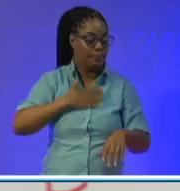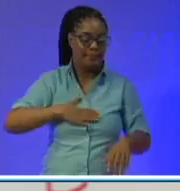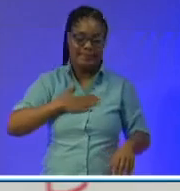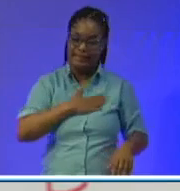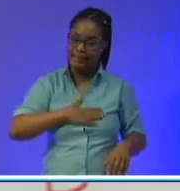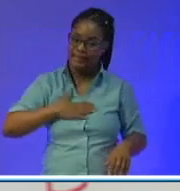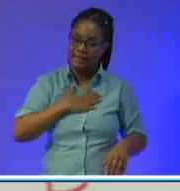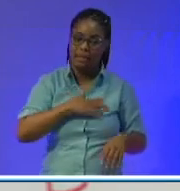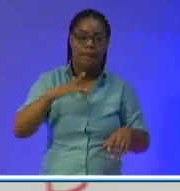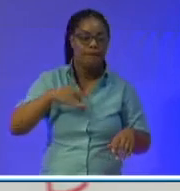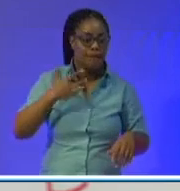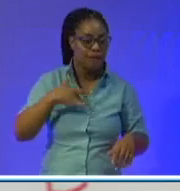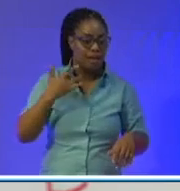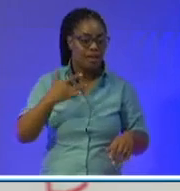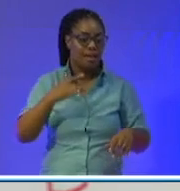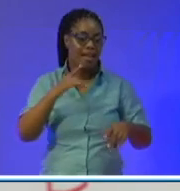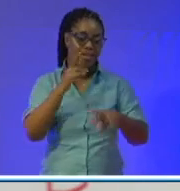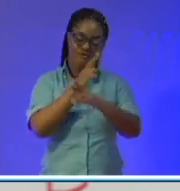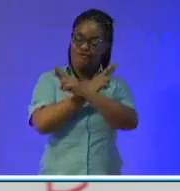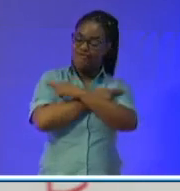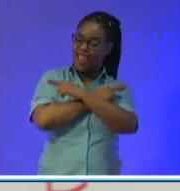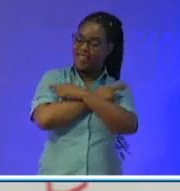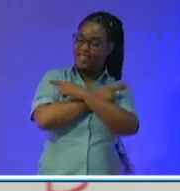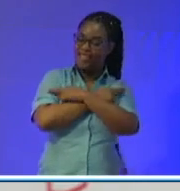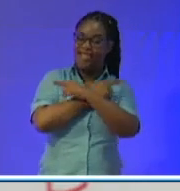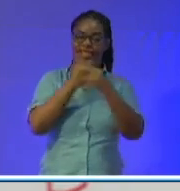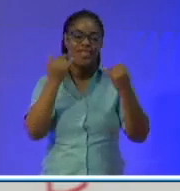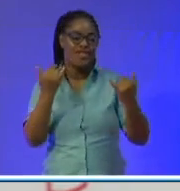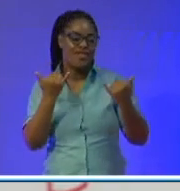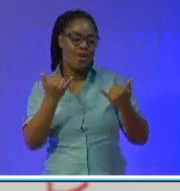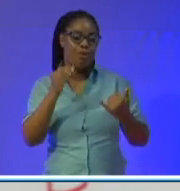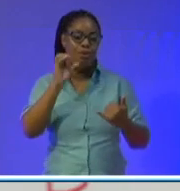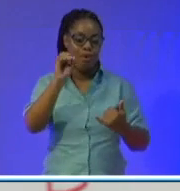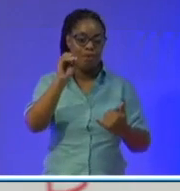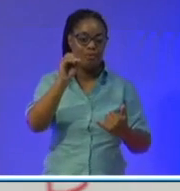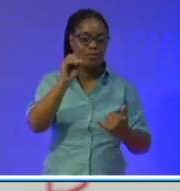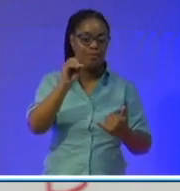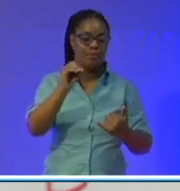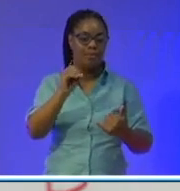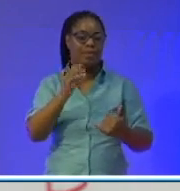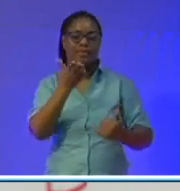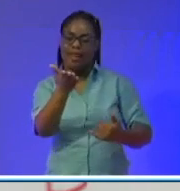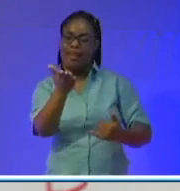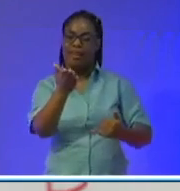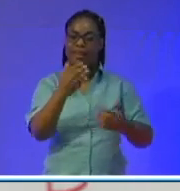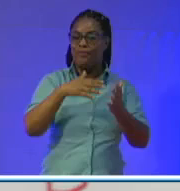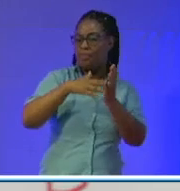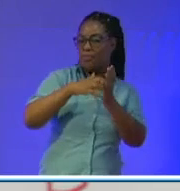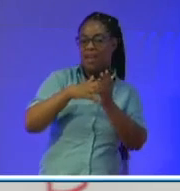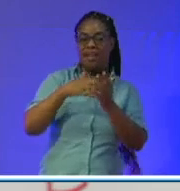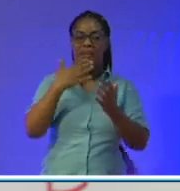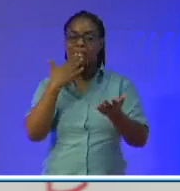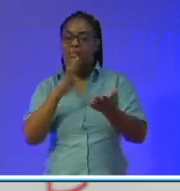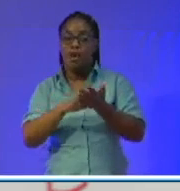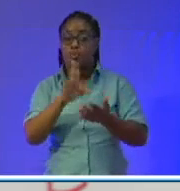prematurely relaxed about the emergence of a new variant. We don't want to become